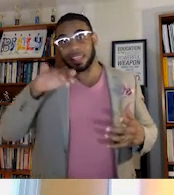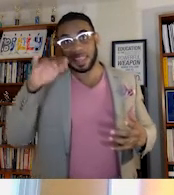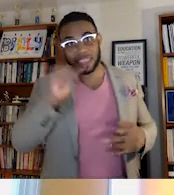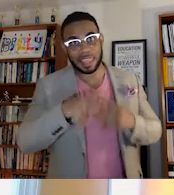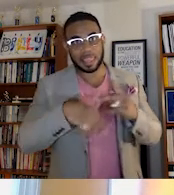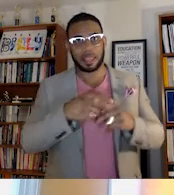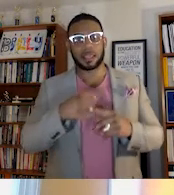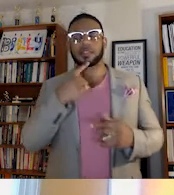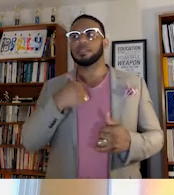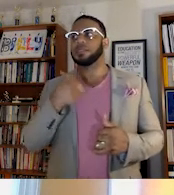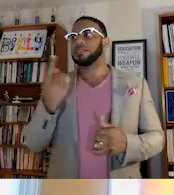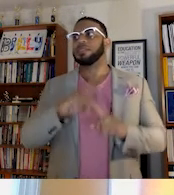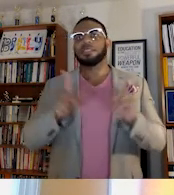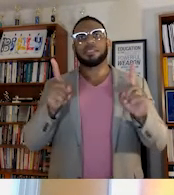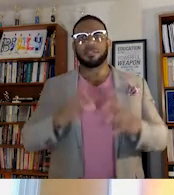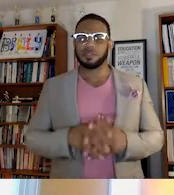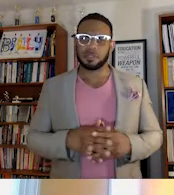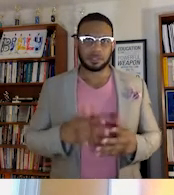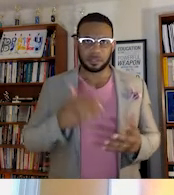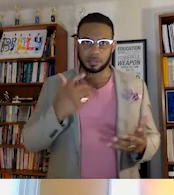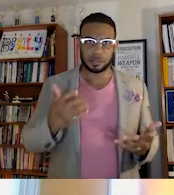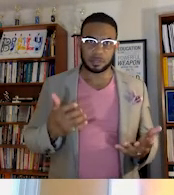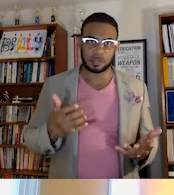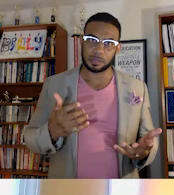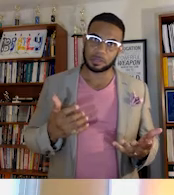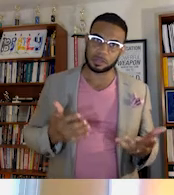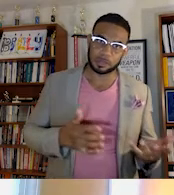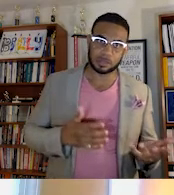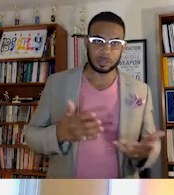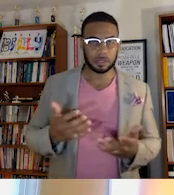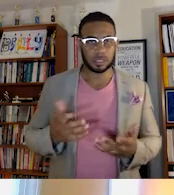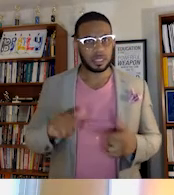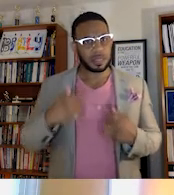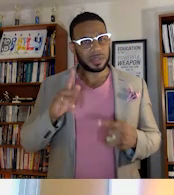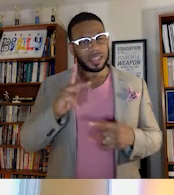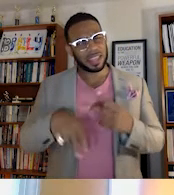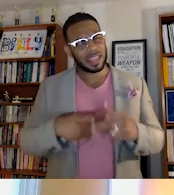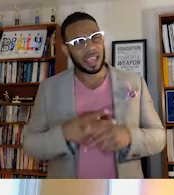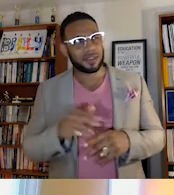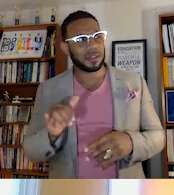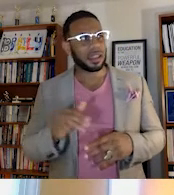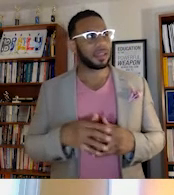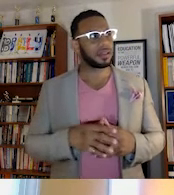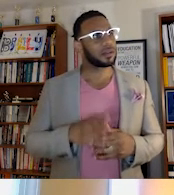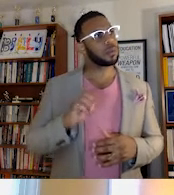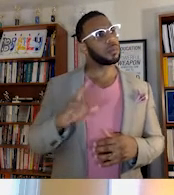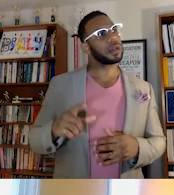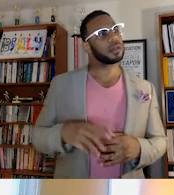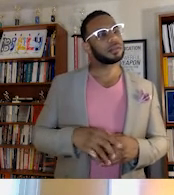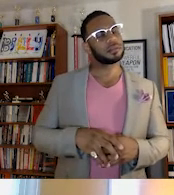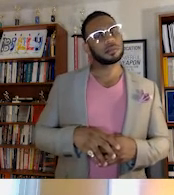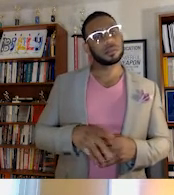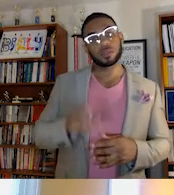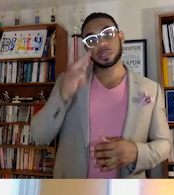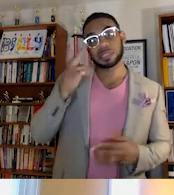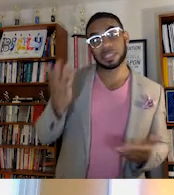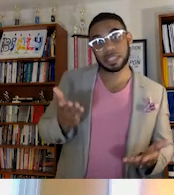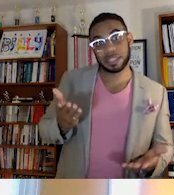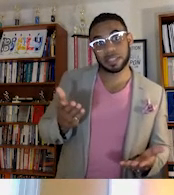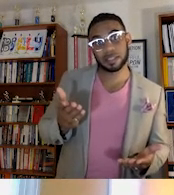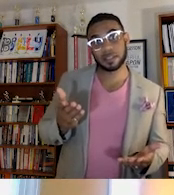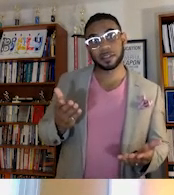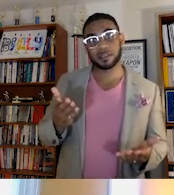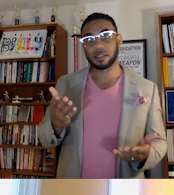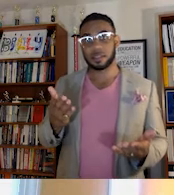kind of tells me something different. Because there has been that kind of like, well, you see it